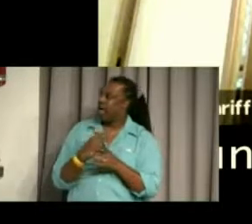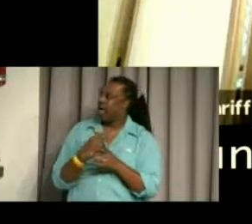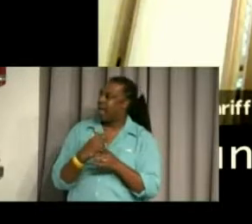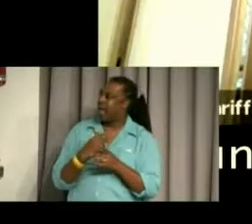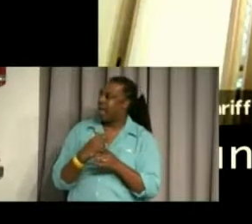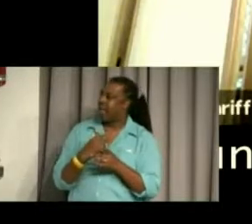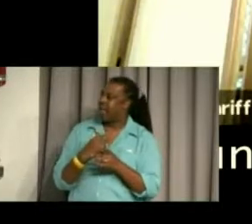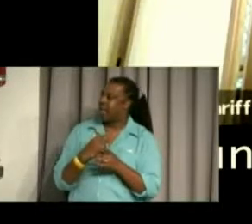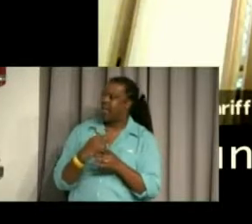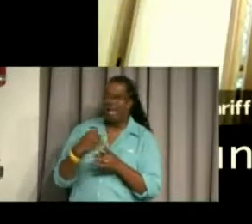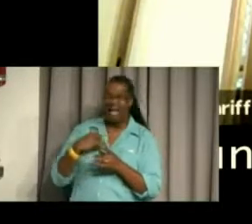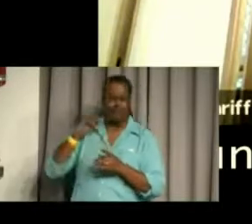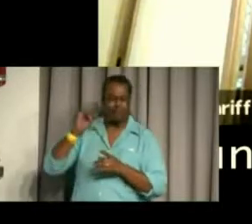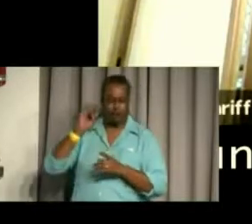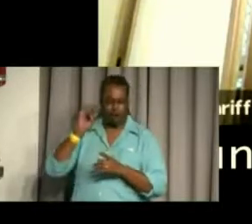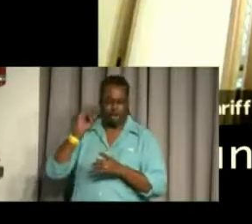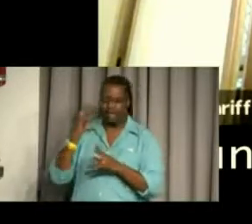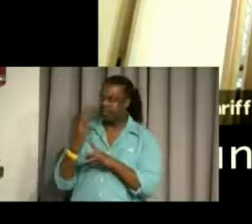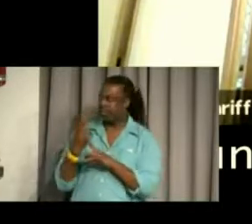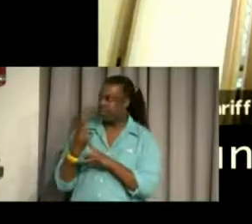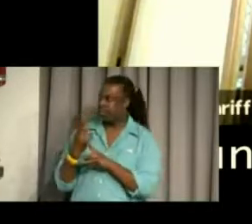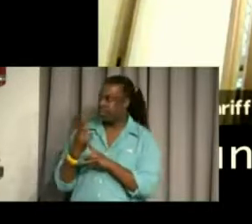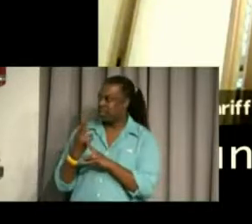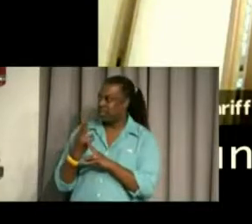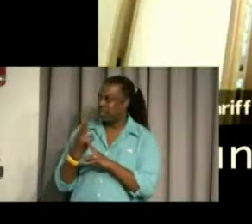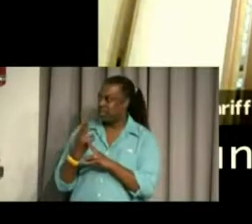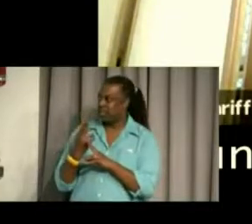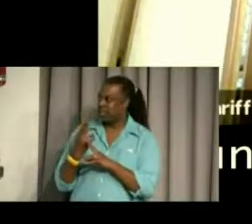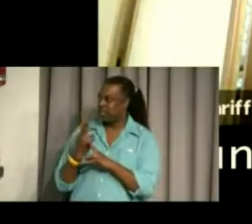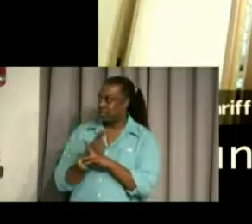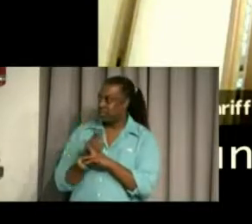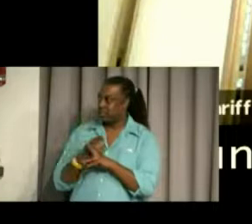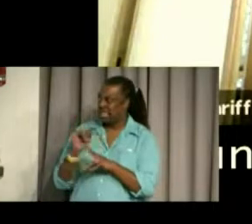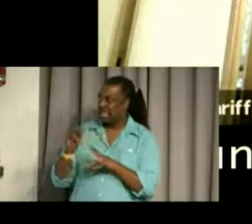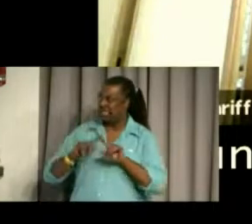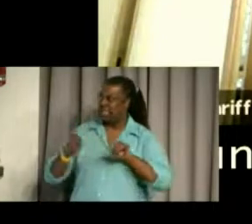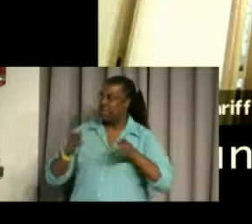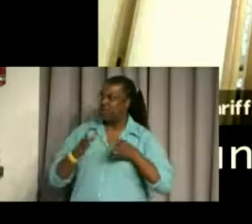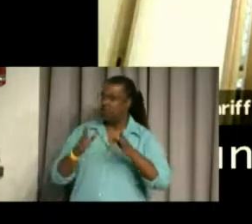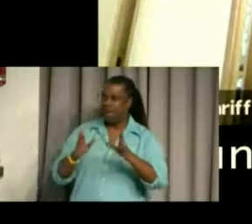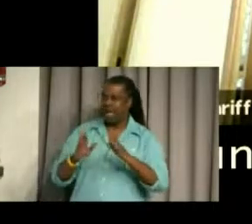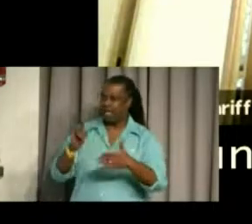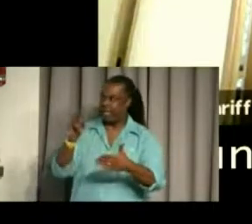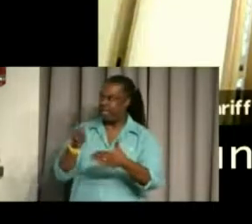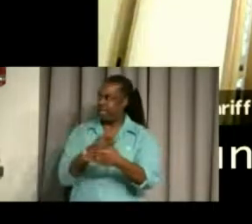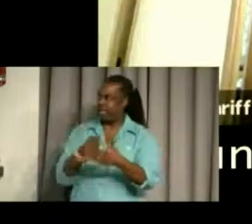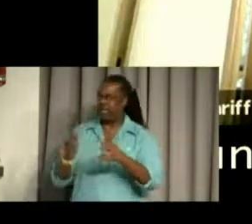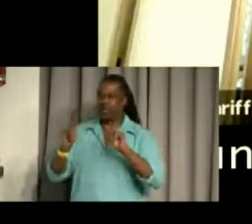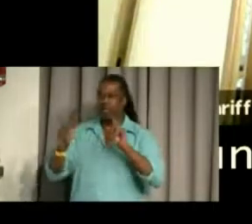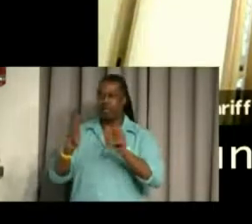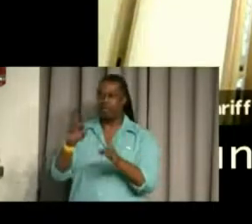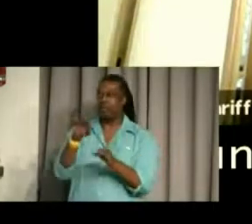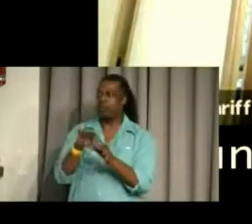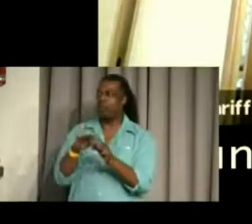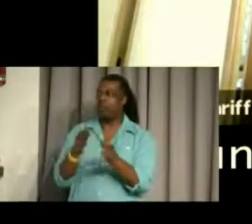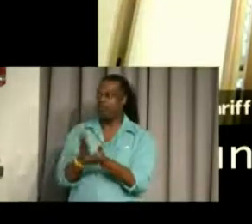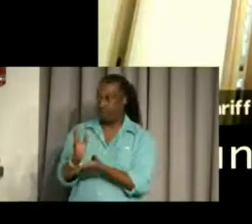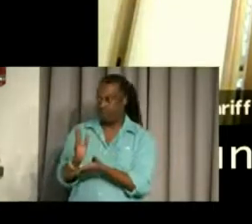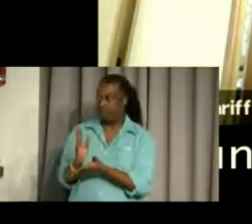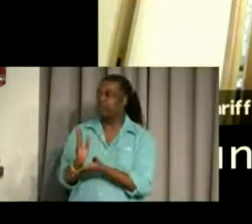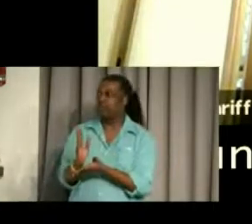is a way to I would say a different way to take away people's voting rights,